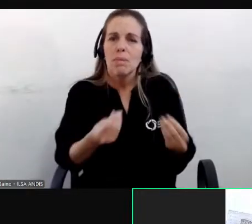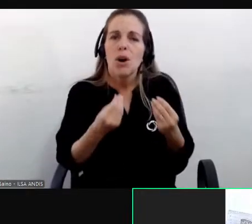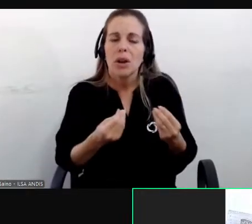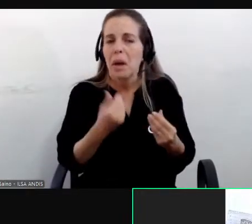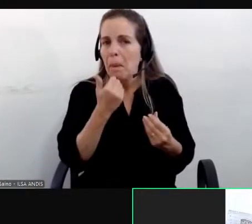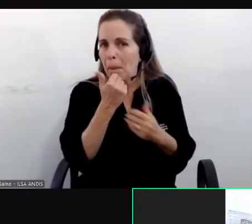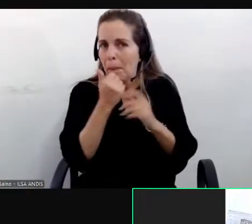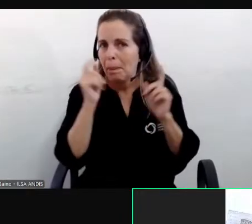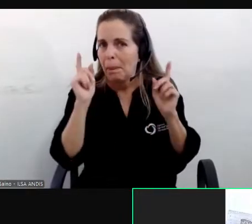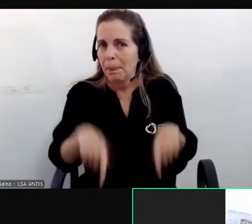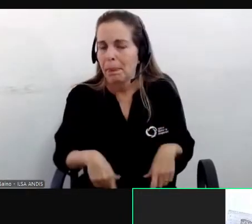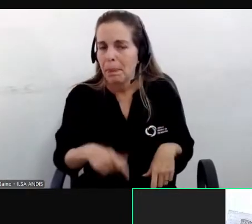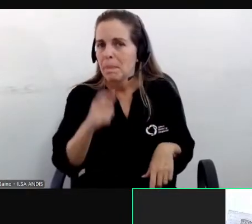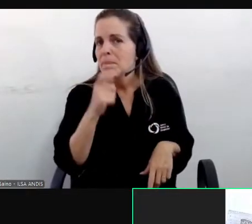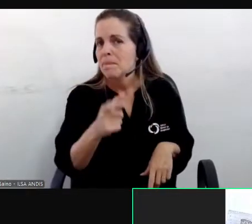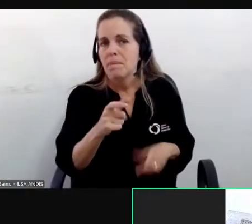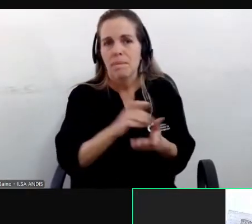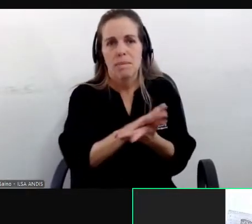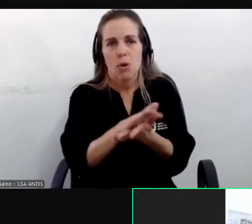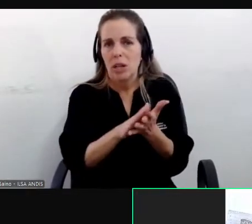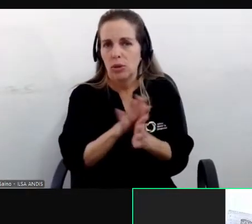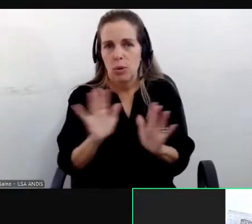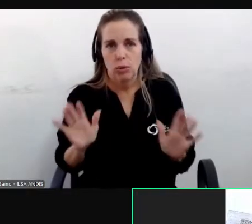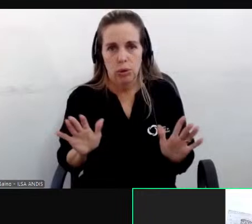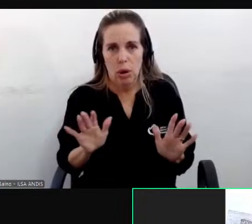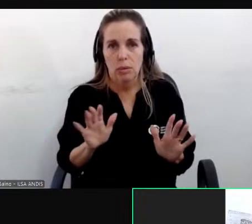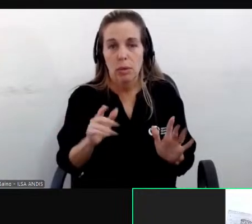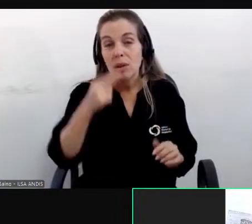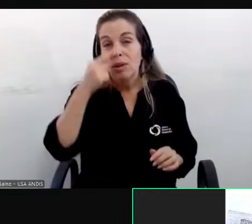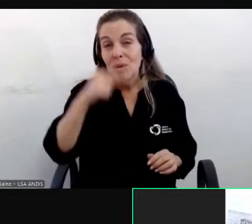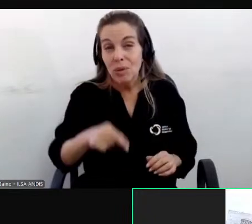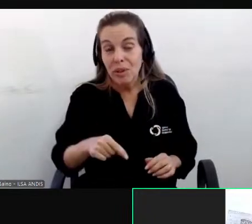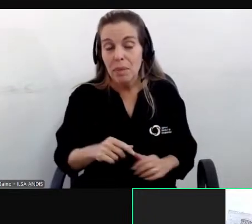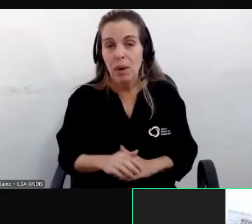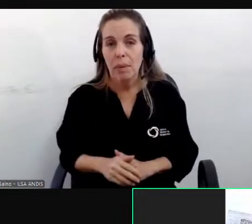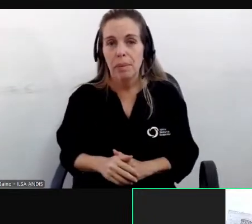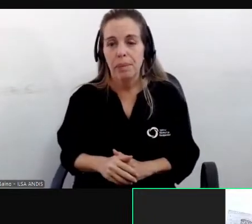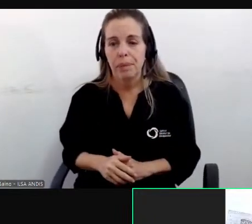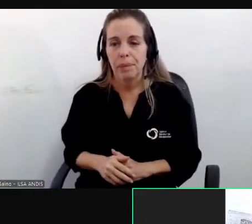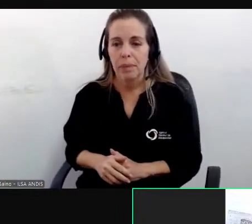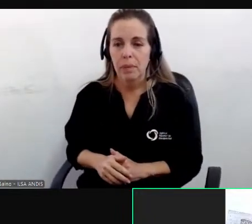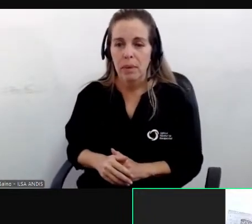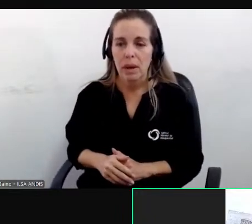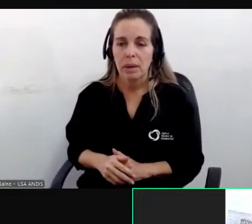investigations to be completed because it's been years and we've had no response so far.